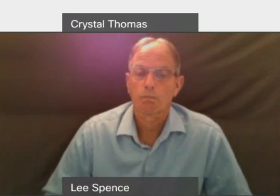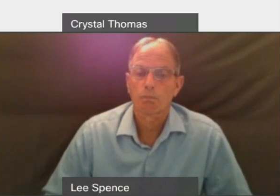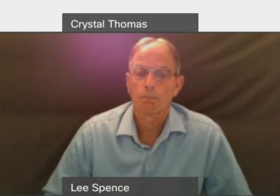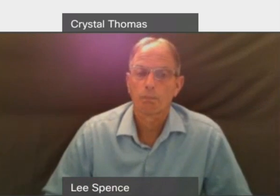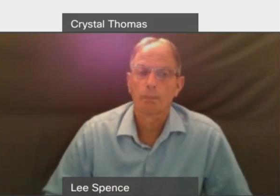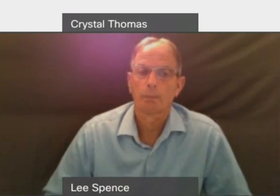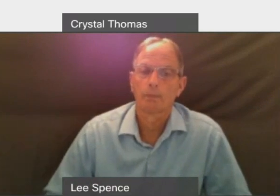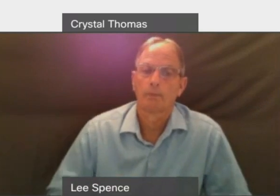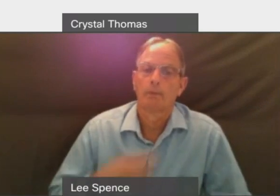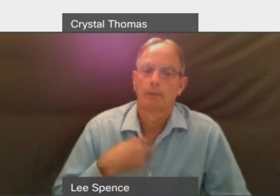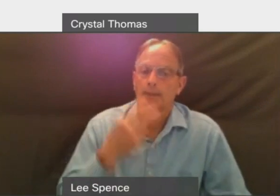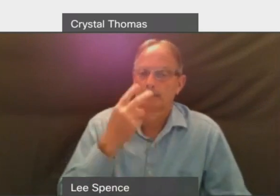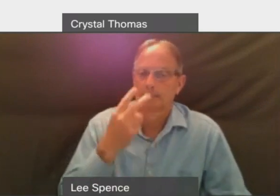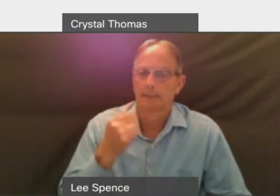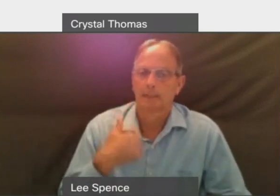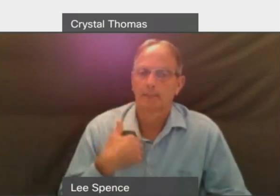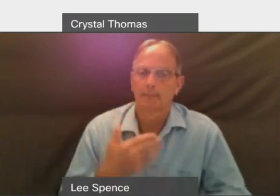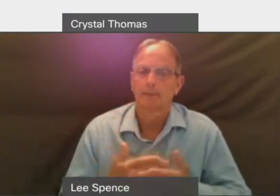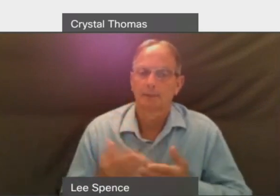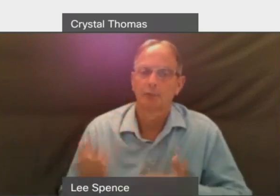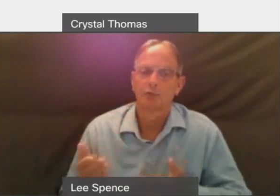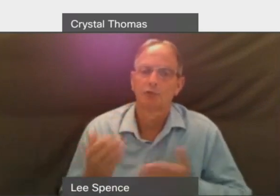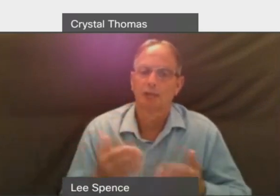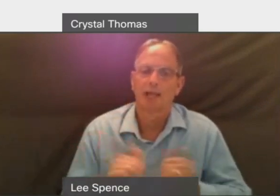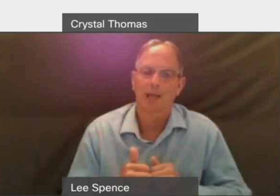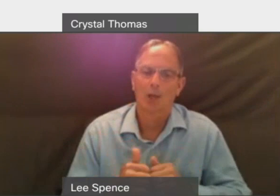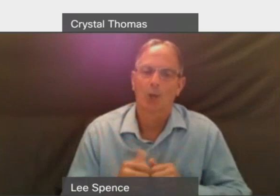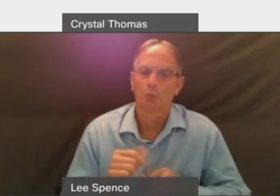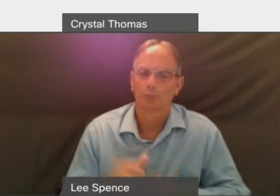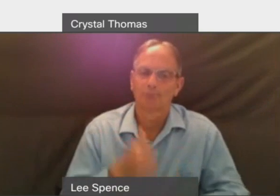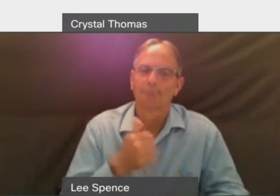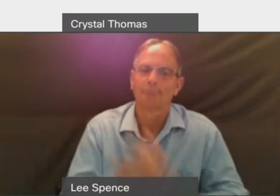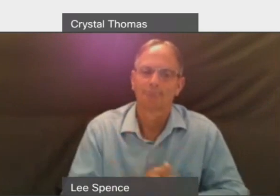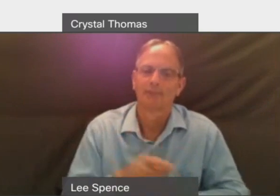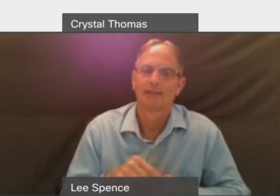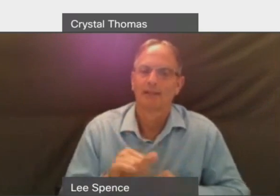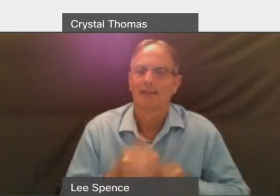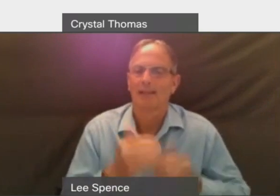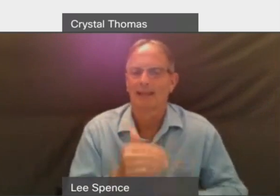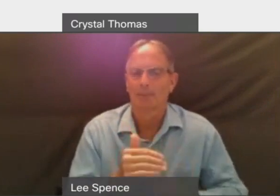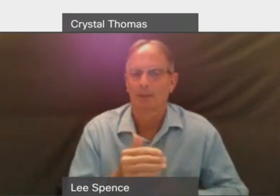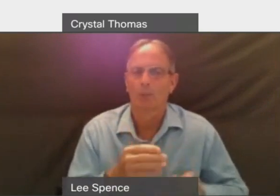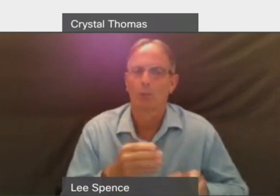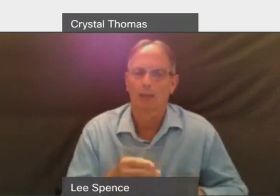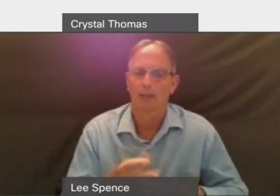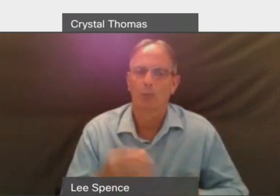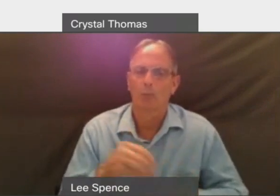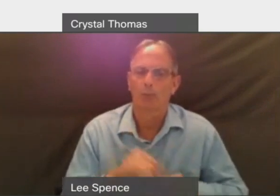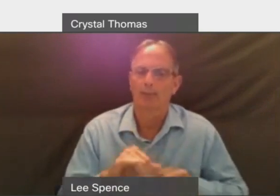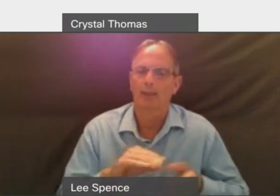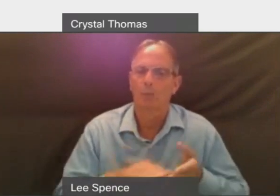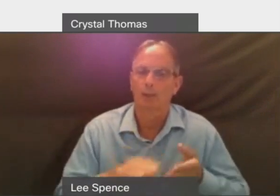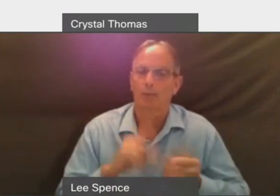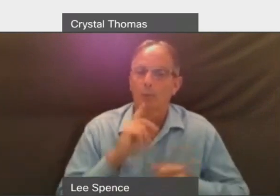I see some suggestions about how to implement it in a limited way within the waiver. It is a limited